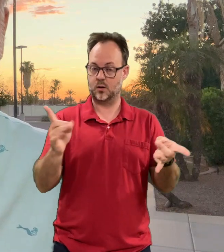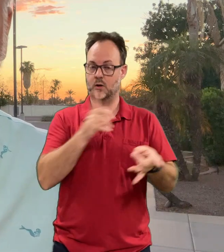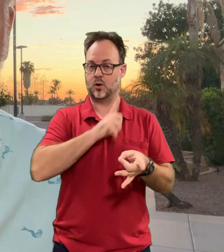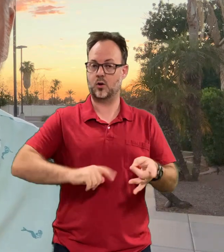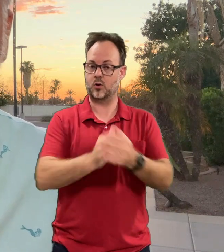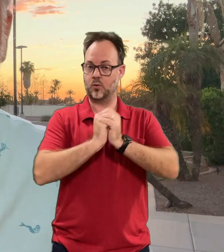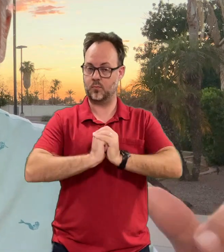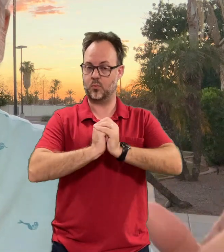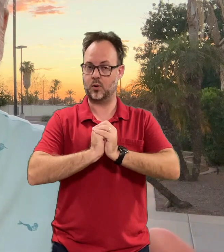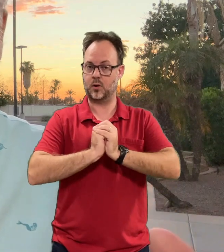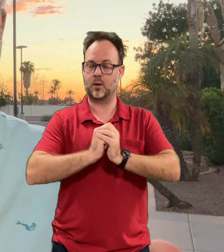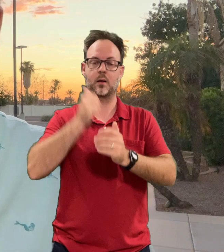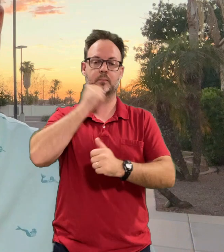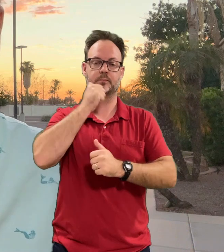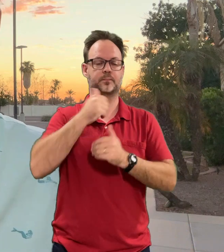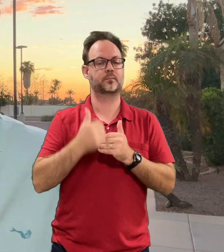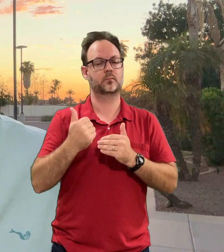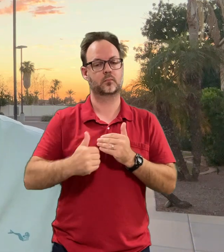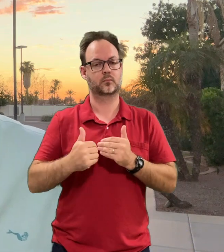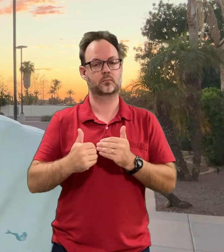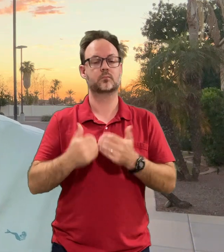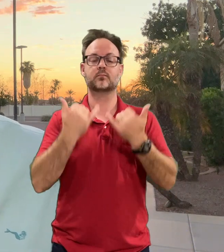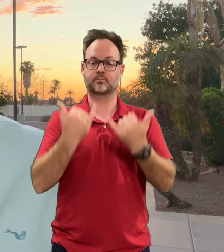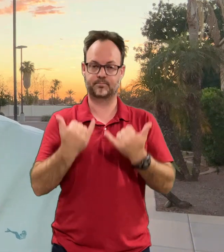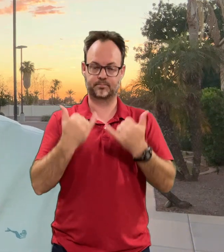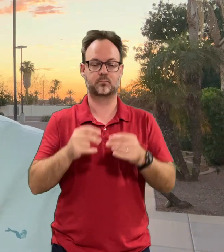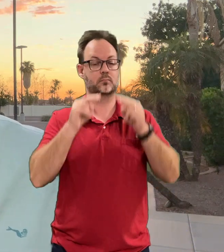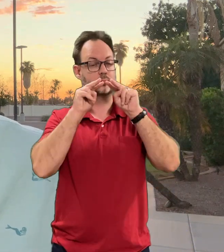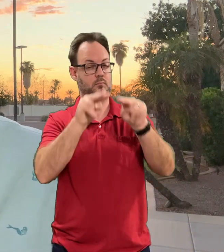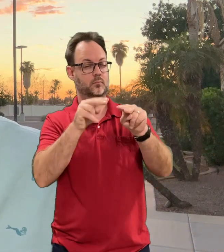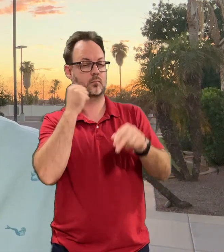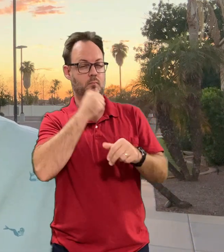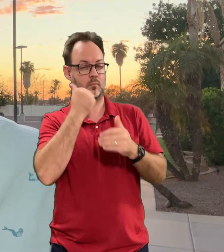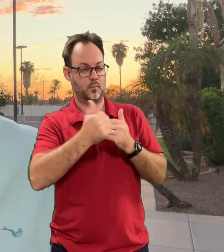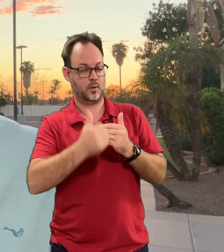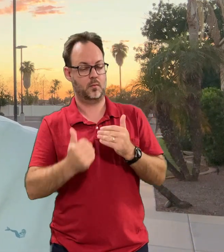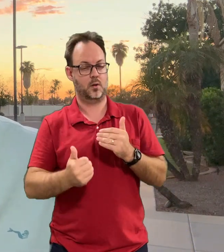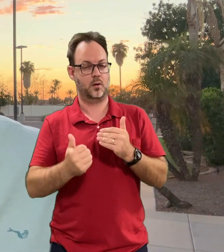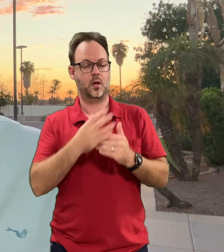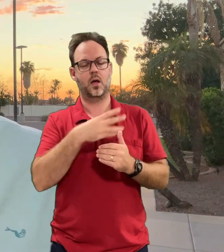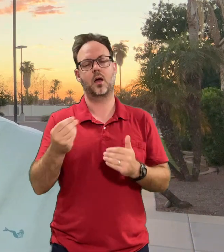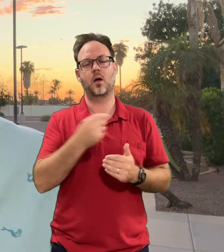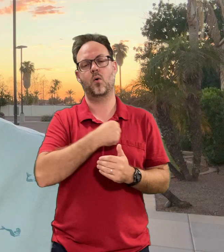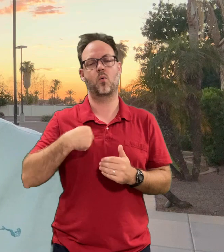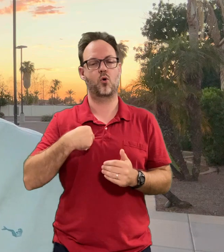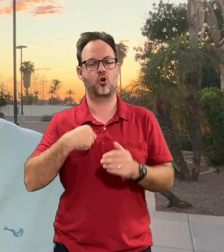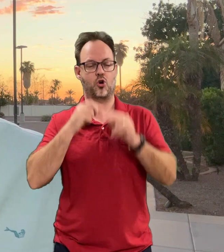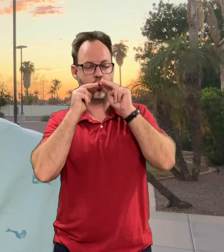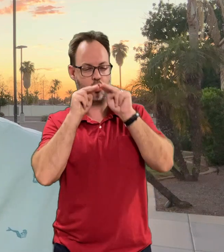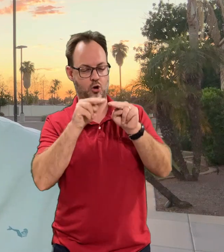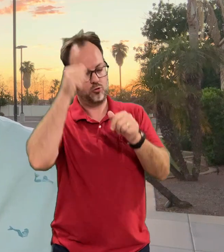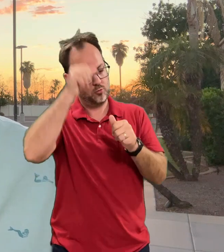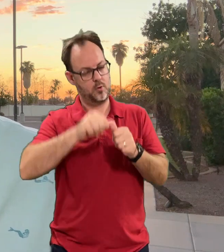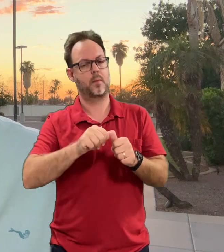Lord's Prayer is daily bread. And so today we're going to take a look at daily bread, and we're going to remember